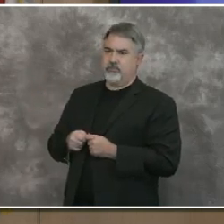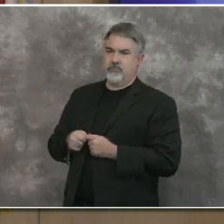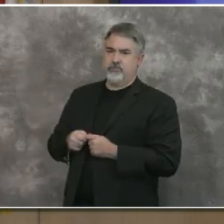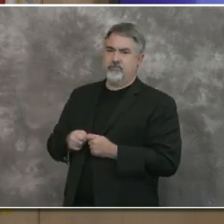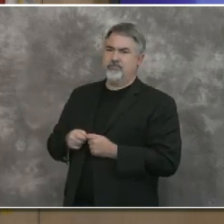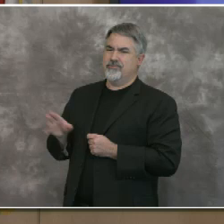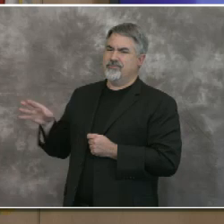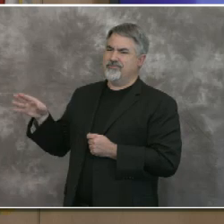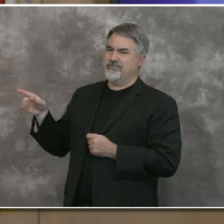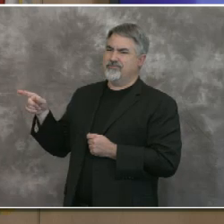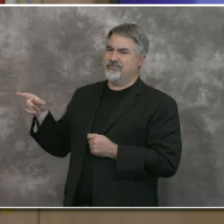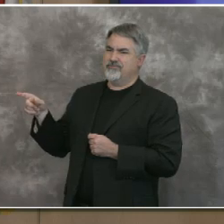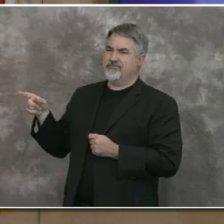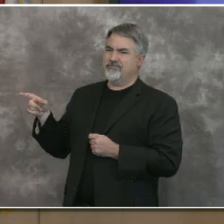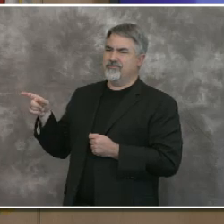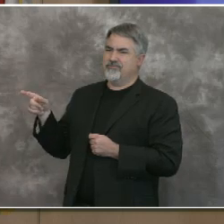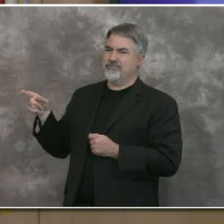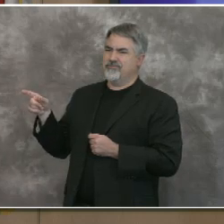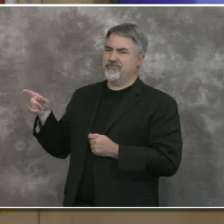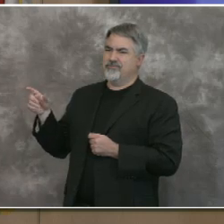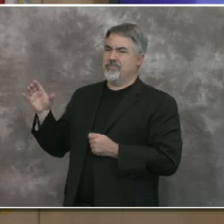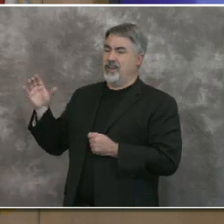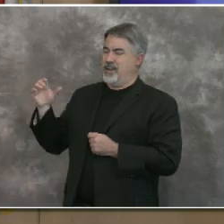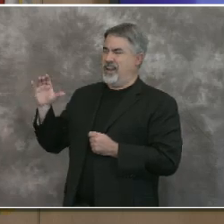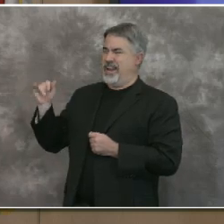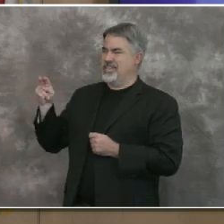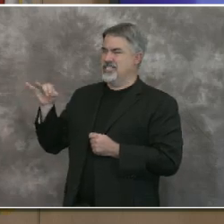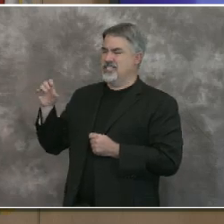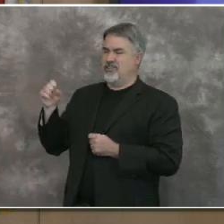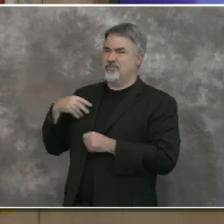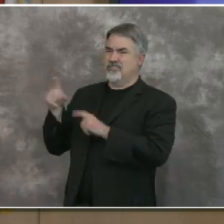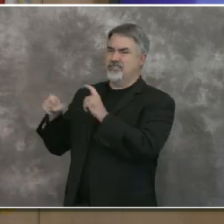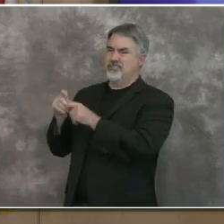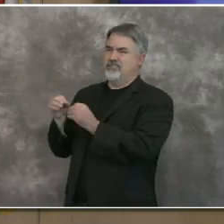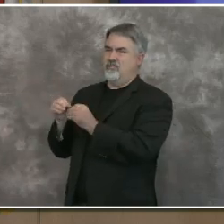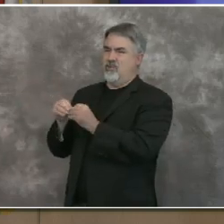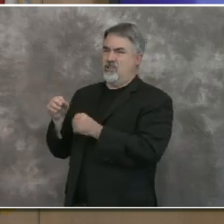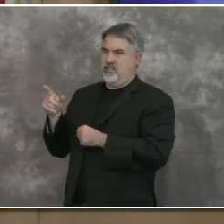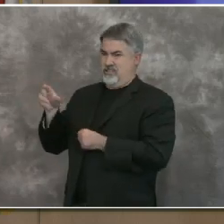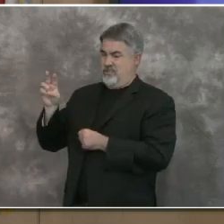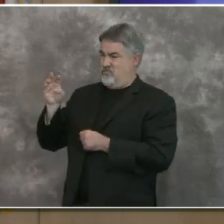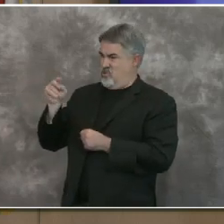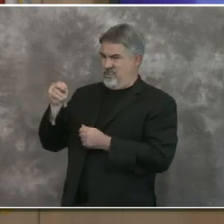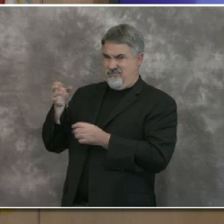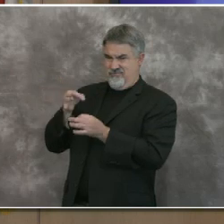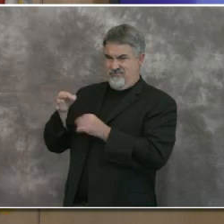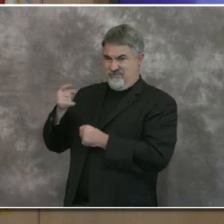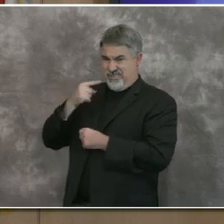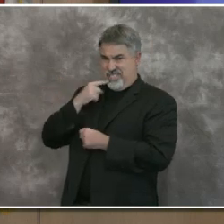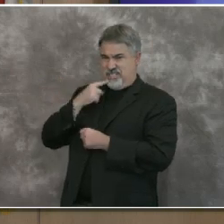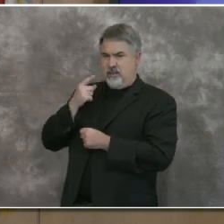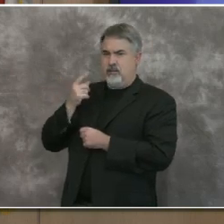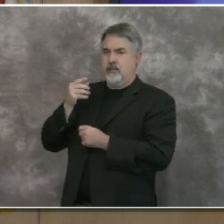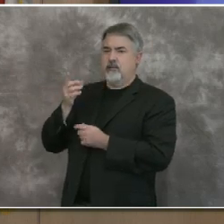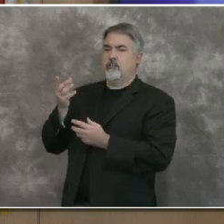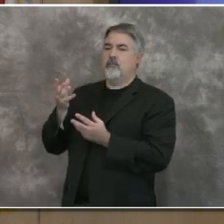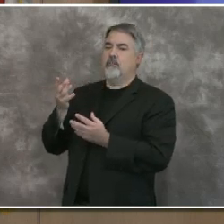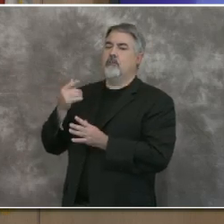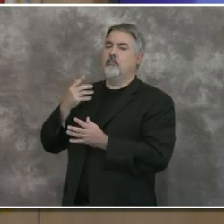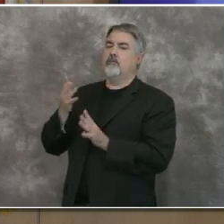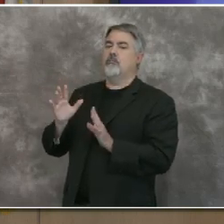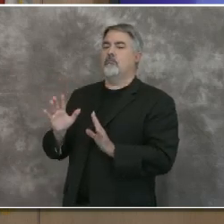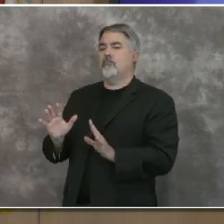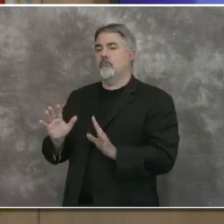casino issues. Dr. Wooten, specifically, you have clearly softened your tone on casinos reopening compared